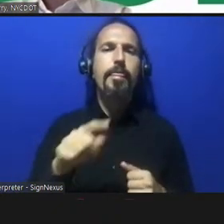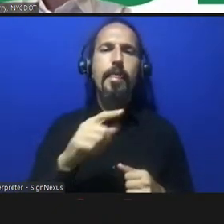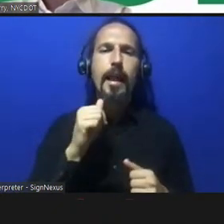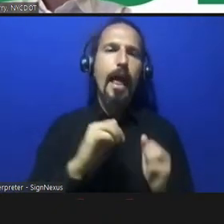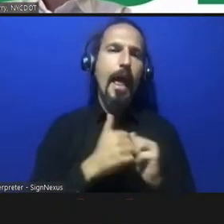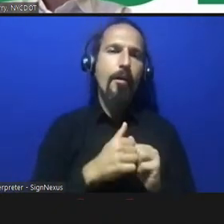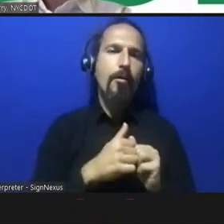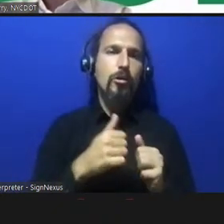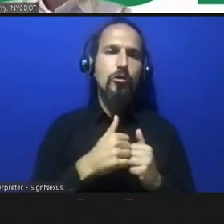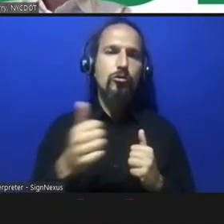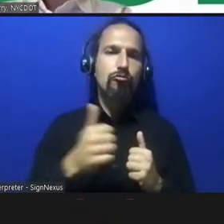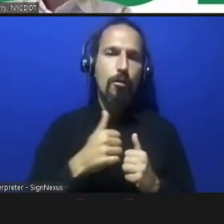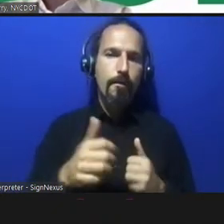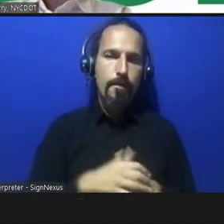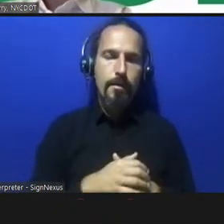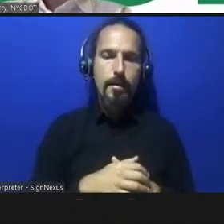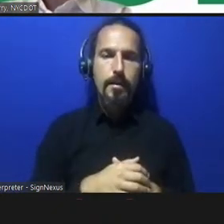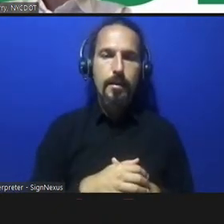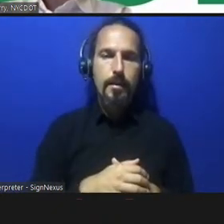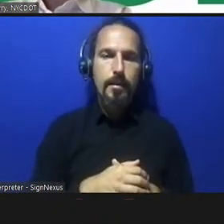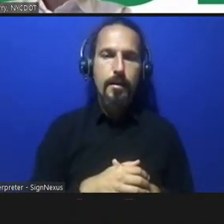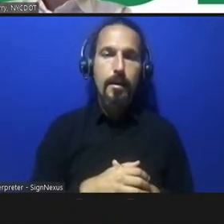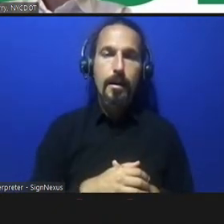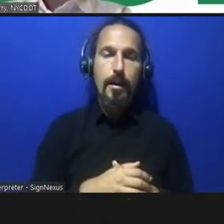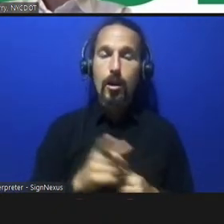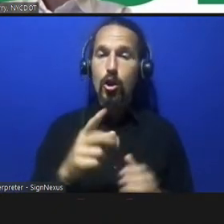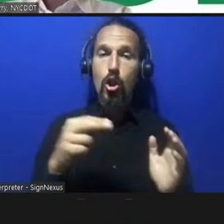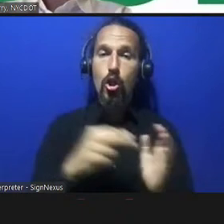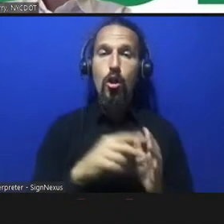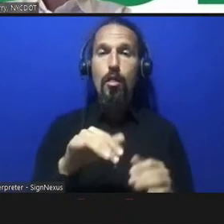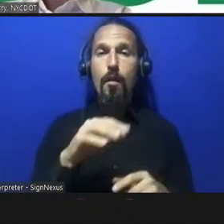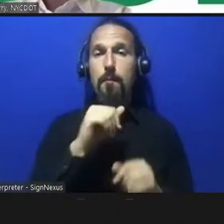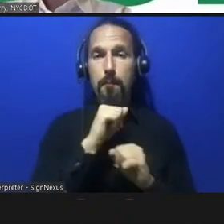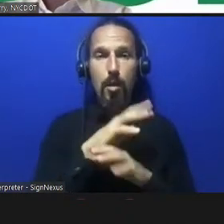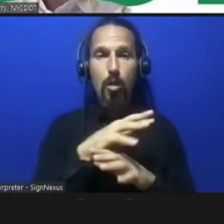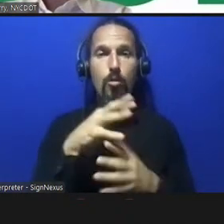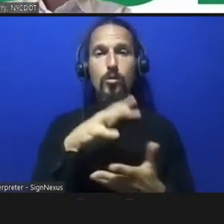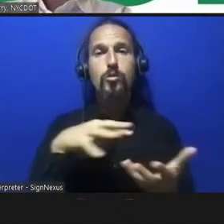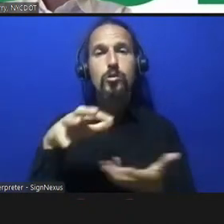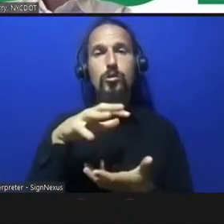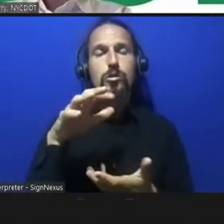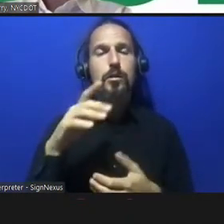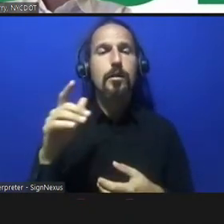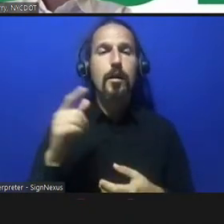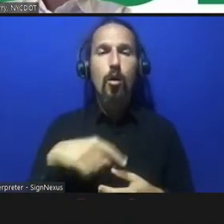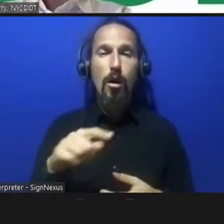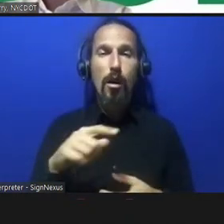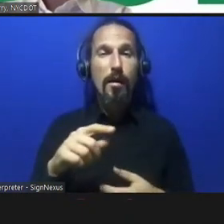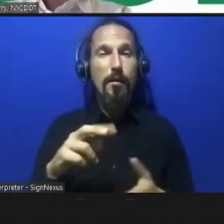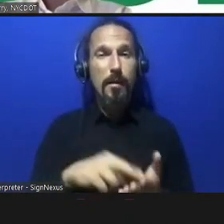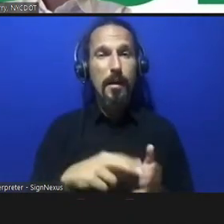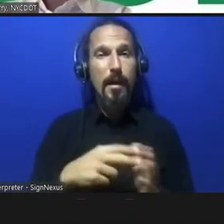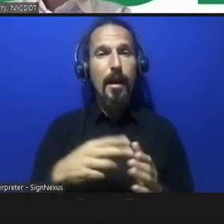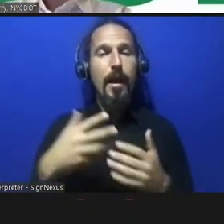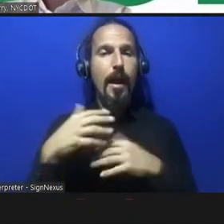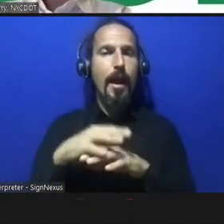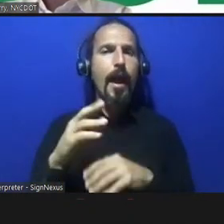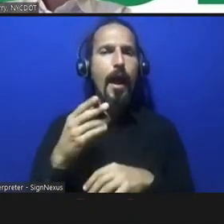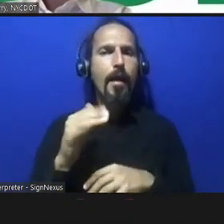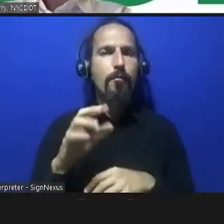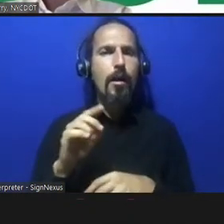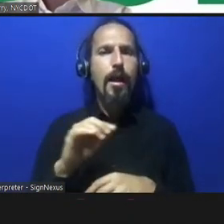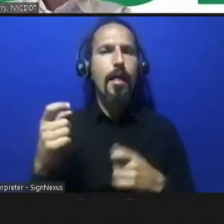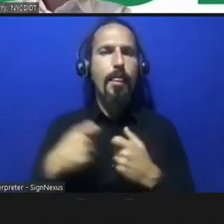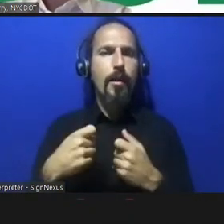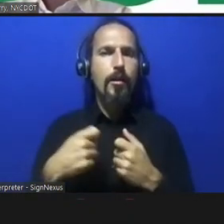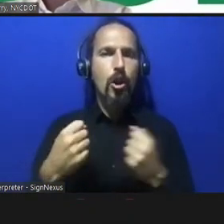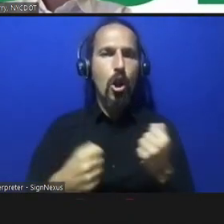travel right like and then we look at pollution problem i mean we're moving towards like hybrid and electrical cars within